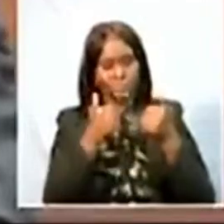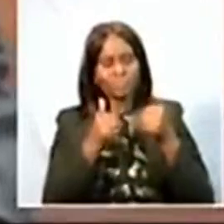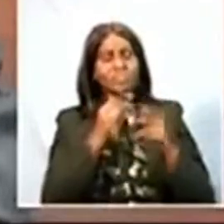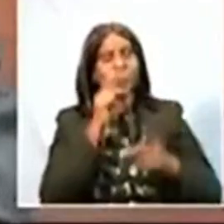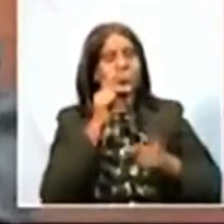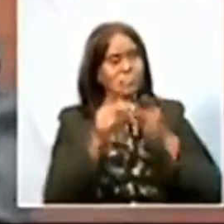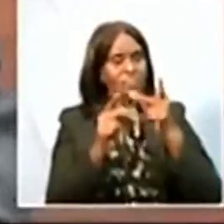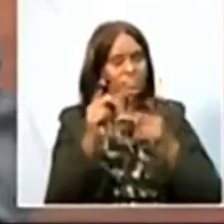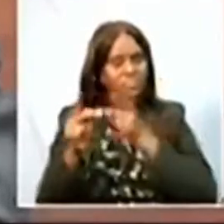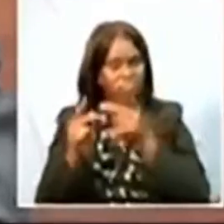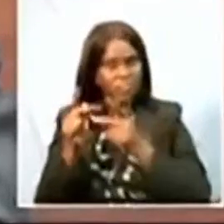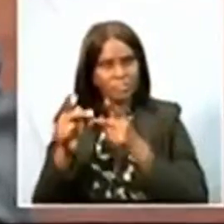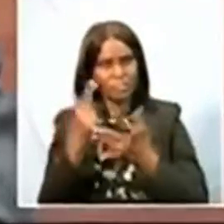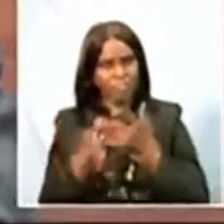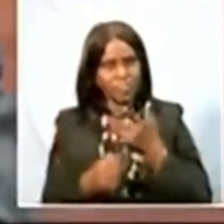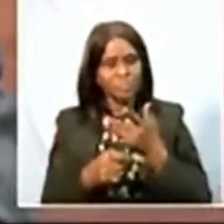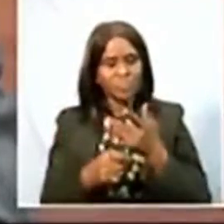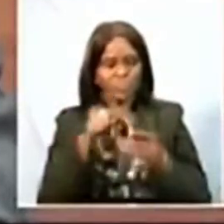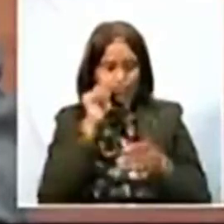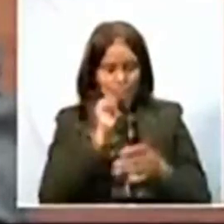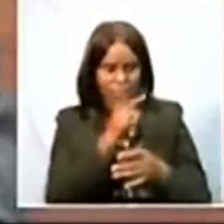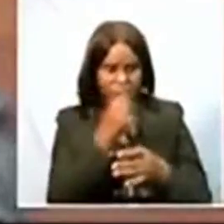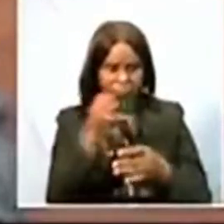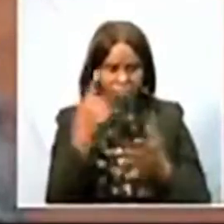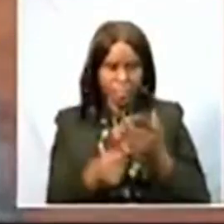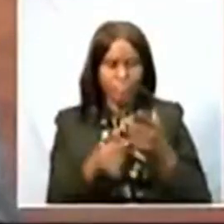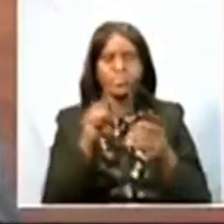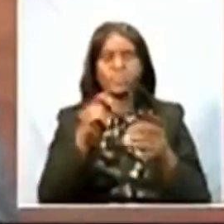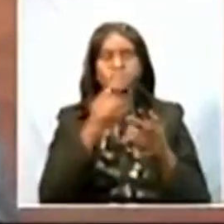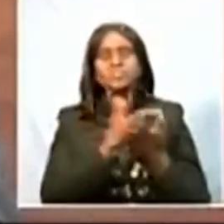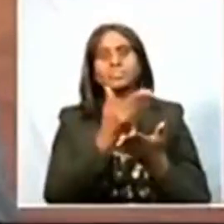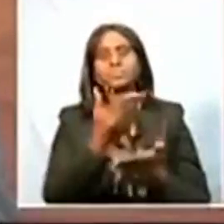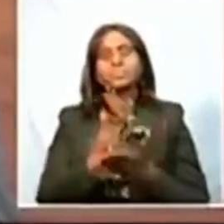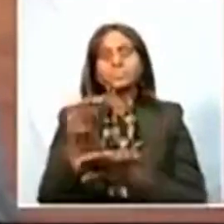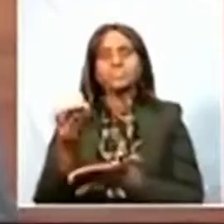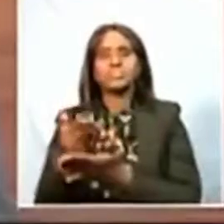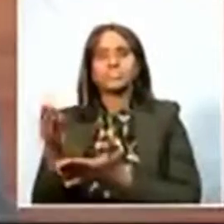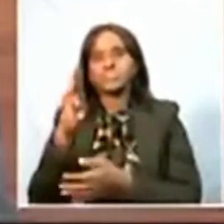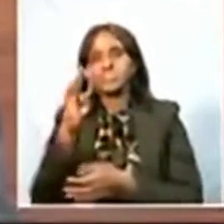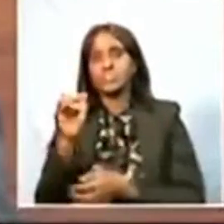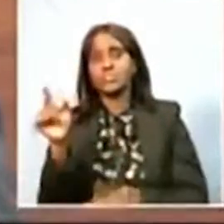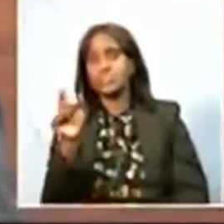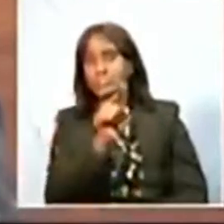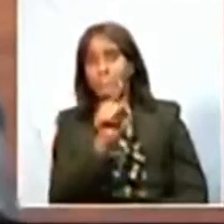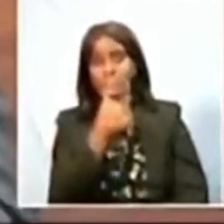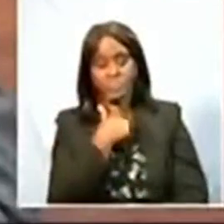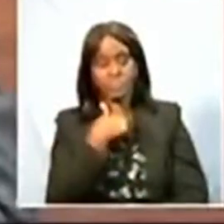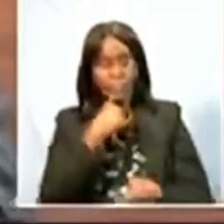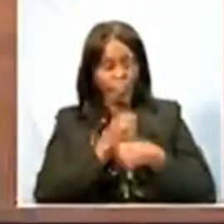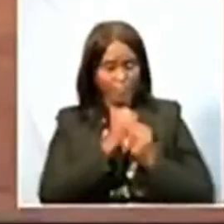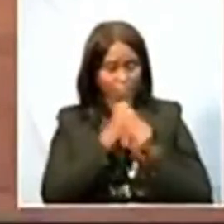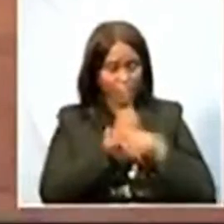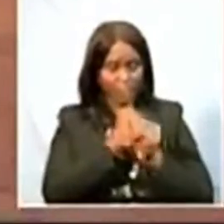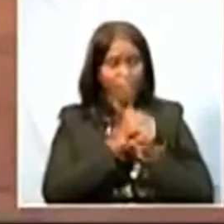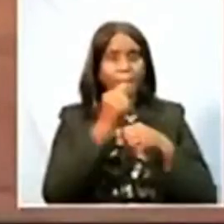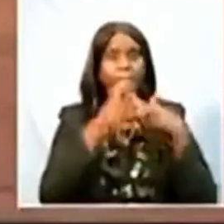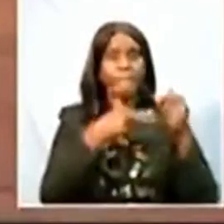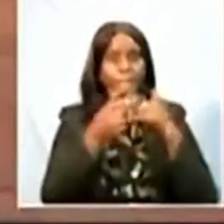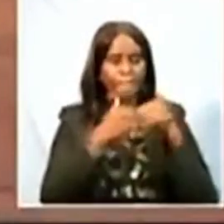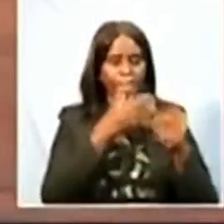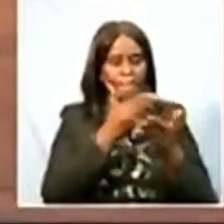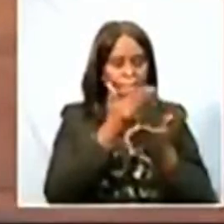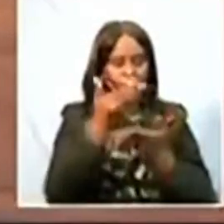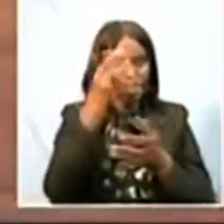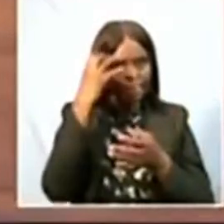procedure on equipment that is to be procured by you? He has simplified it. Procurement